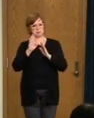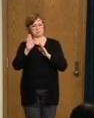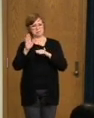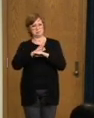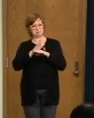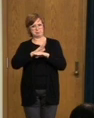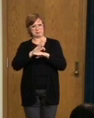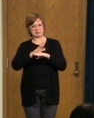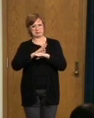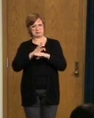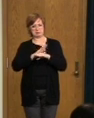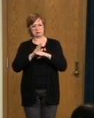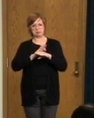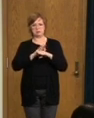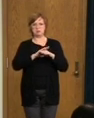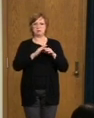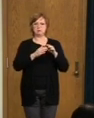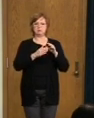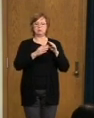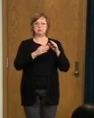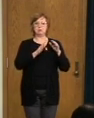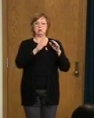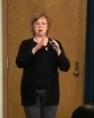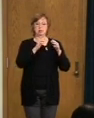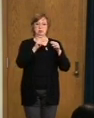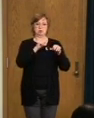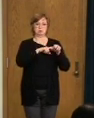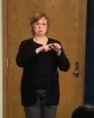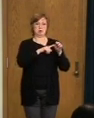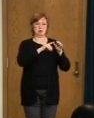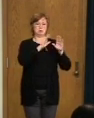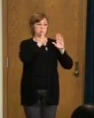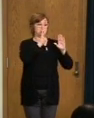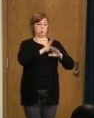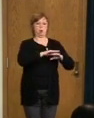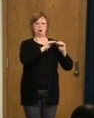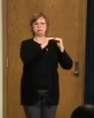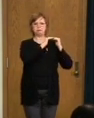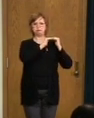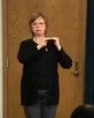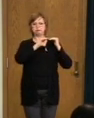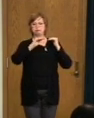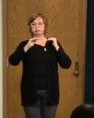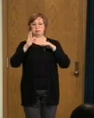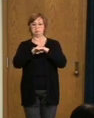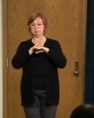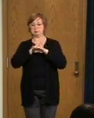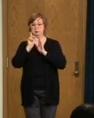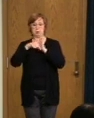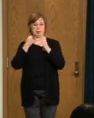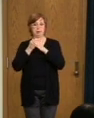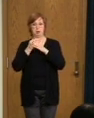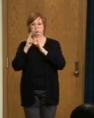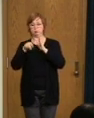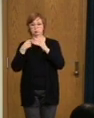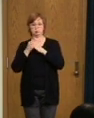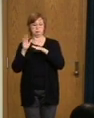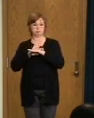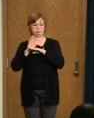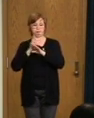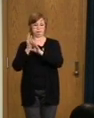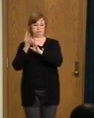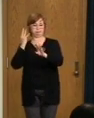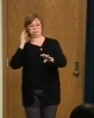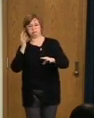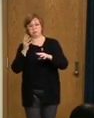those folks to flatten out and maybe come at some different times of the day so that you don't have those particular times where you have too